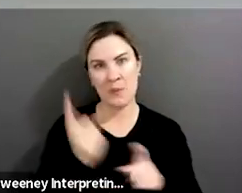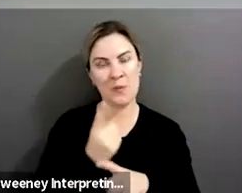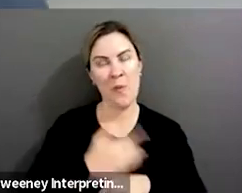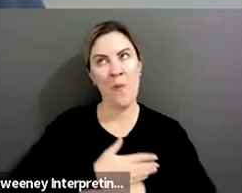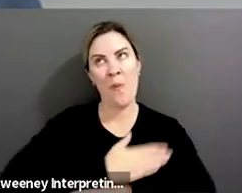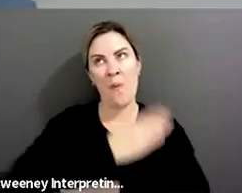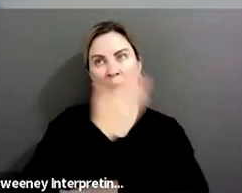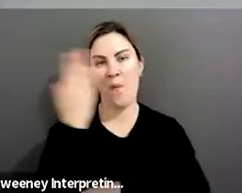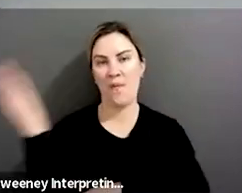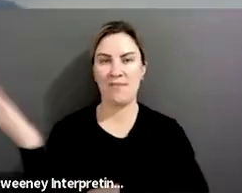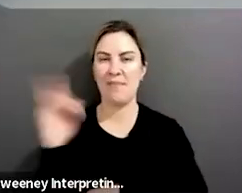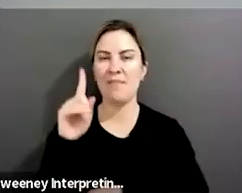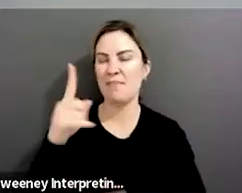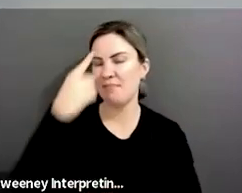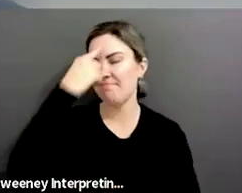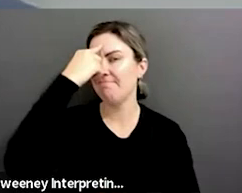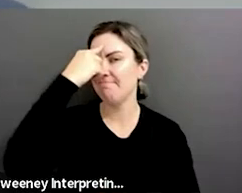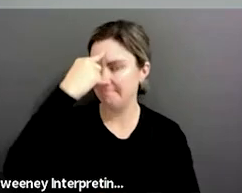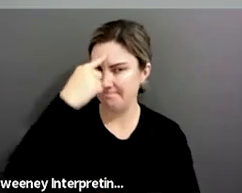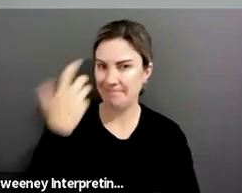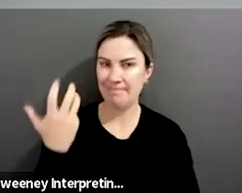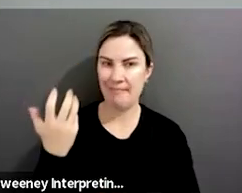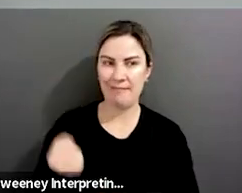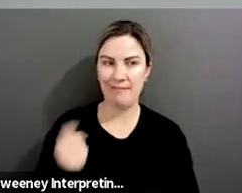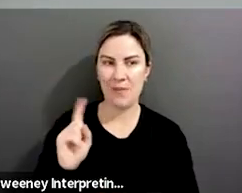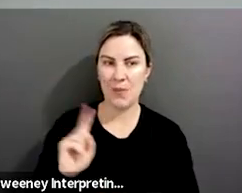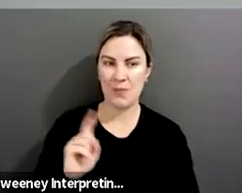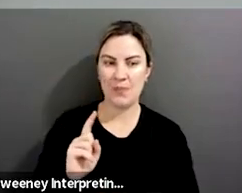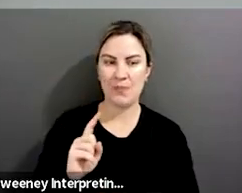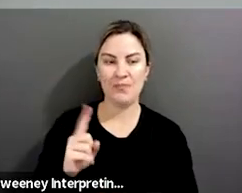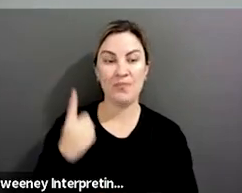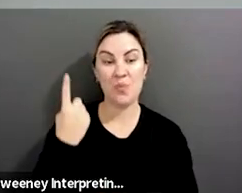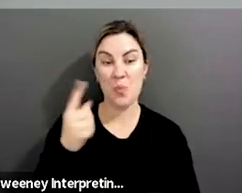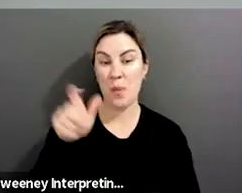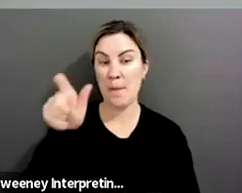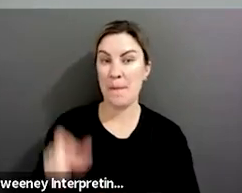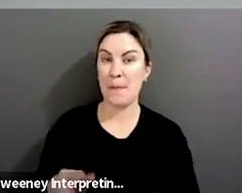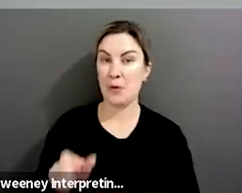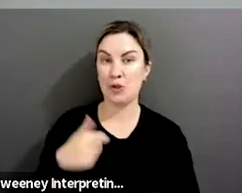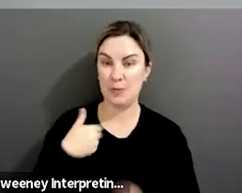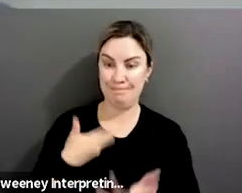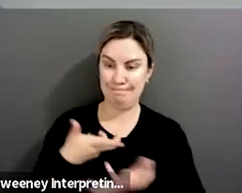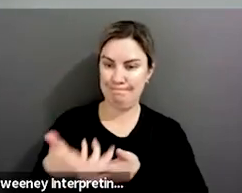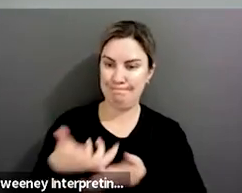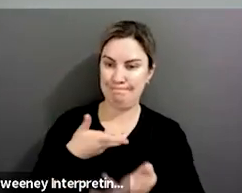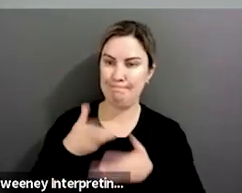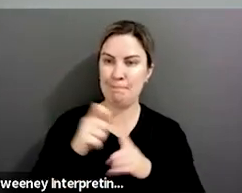but just one that comes to mind is, one of the people that we're having PSEP conversations